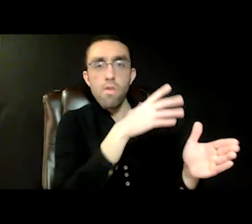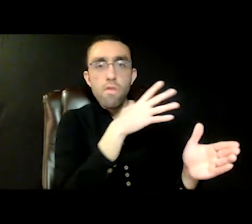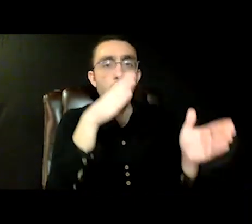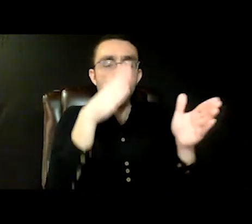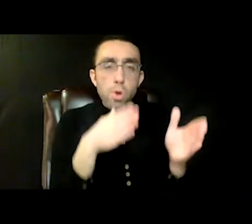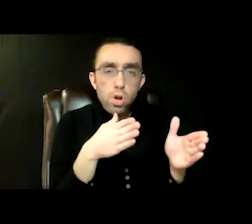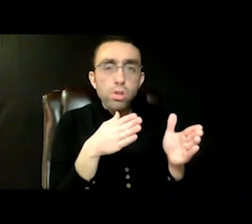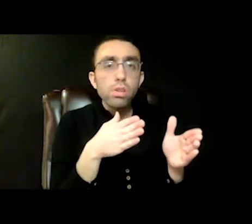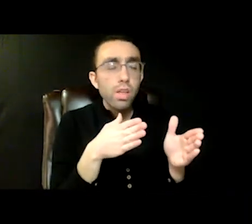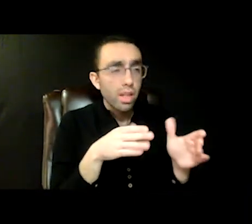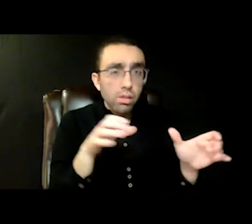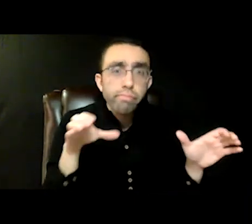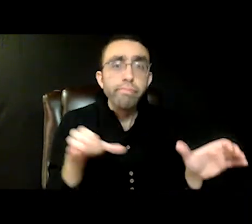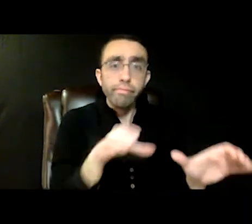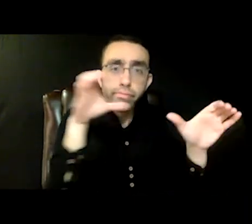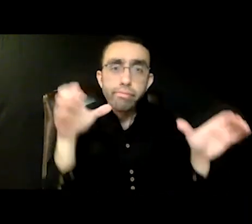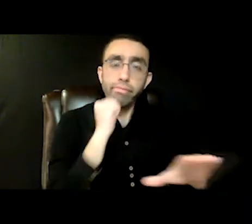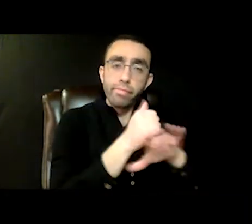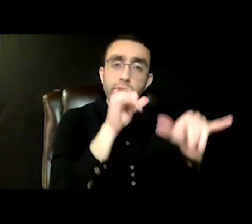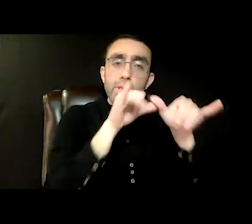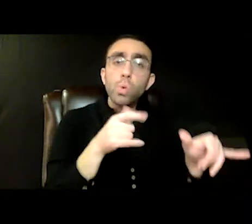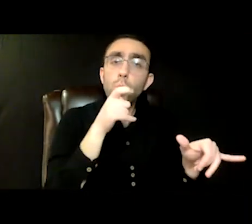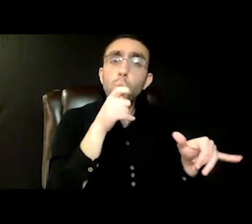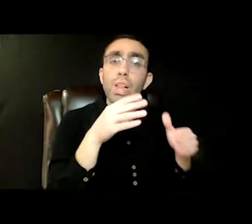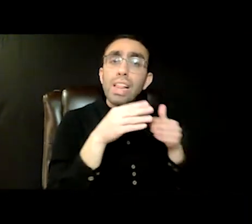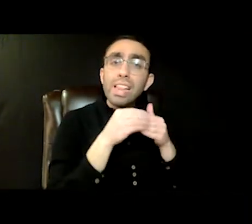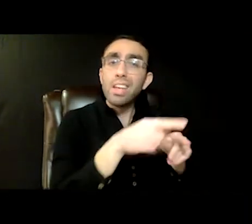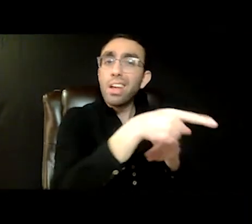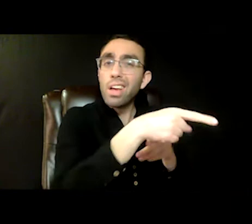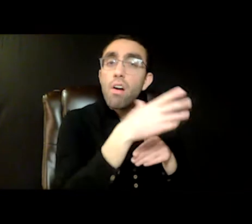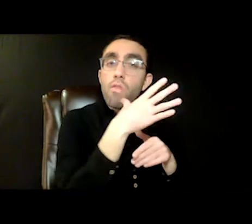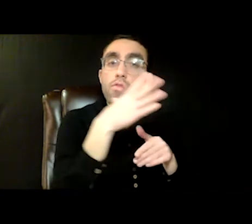a food system that's actually led by these ones,